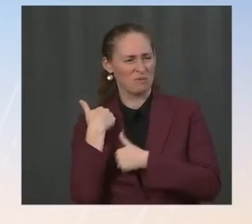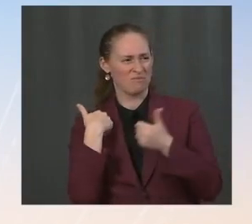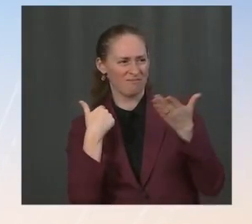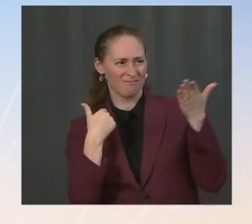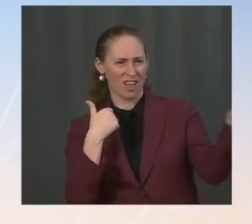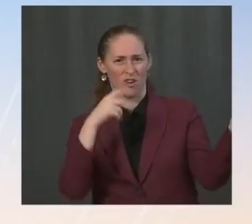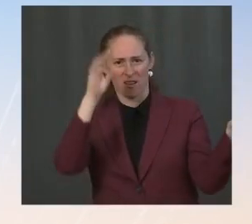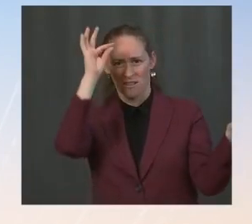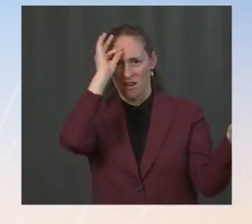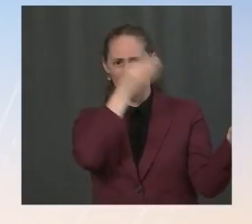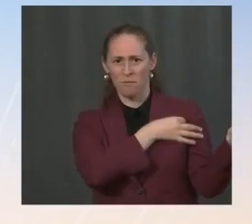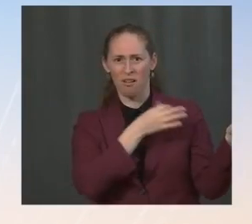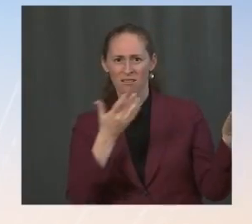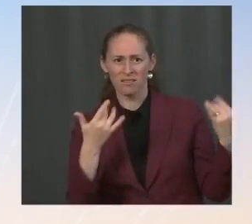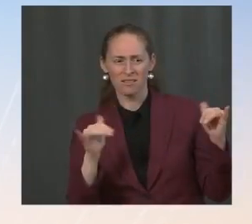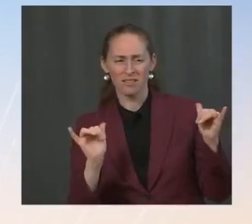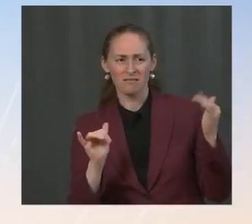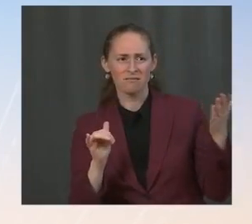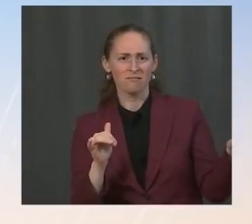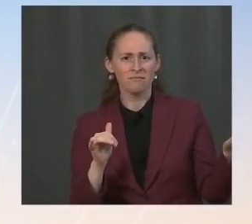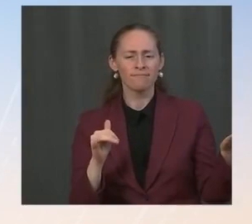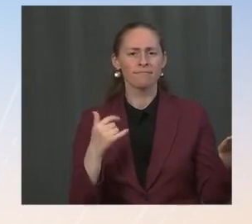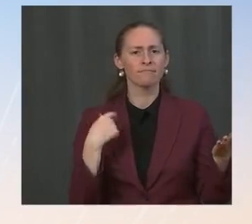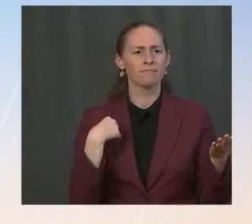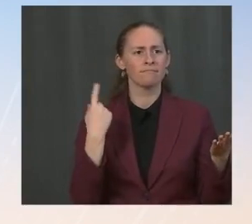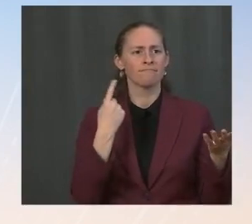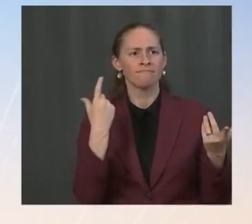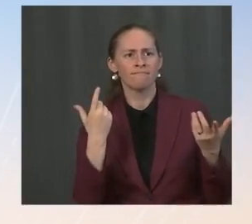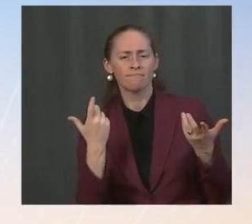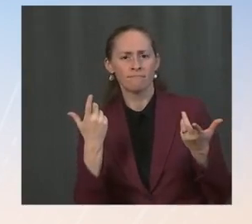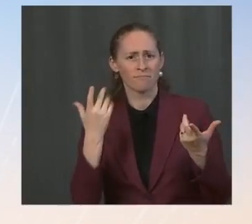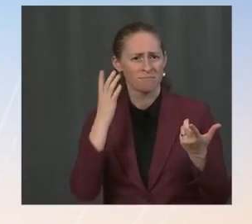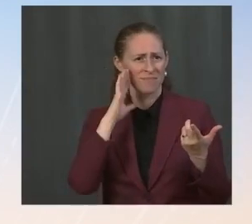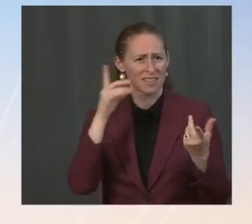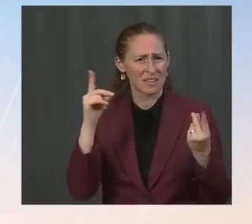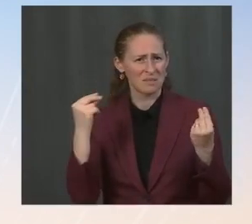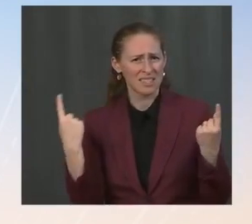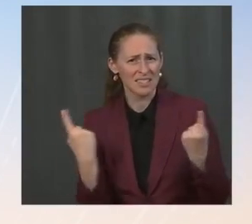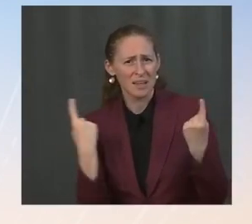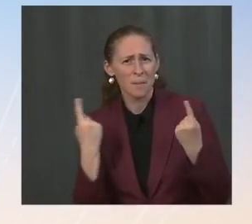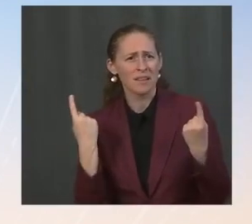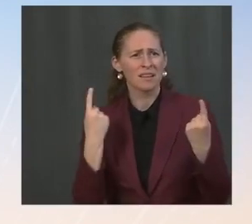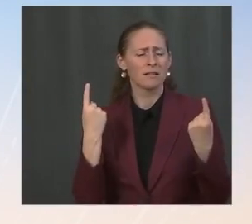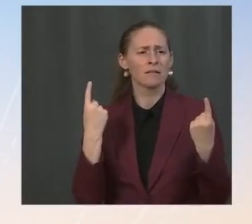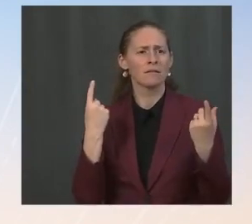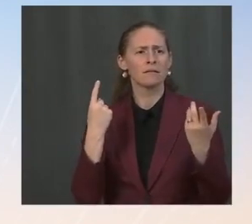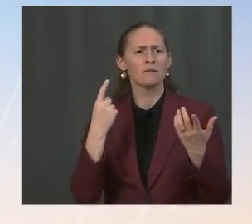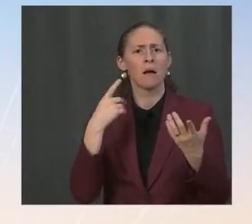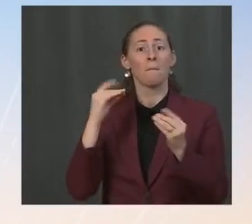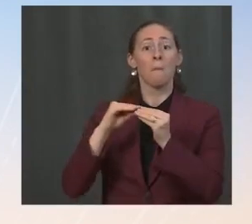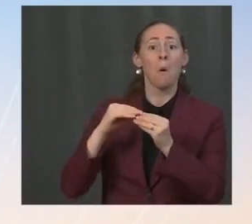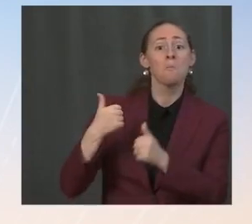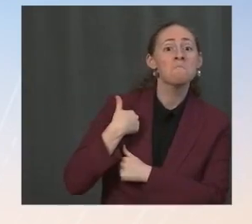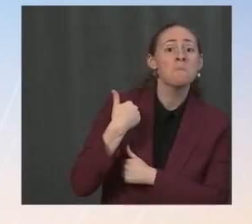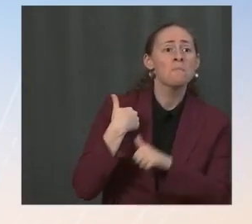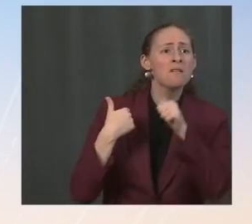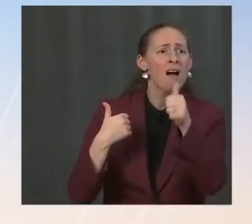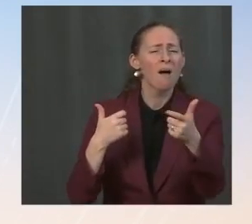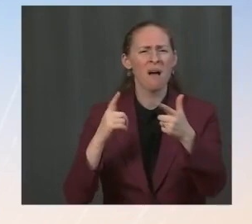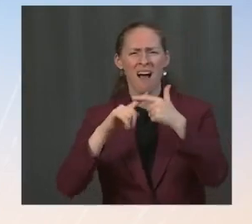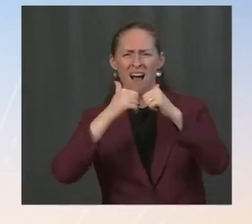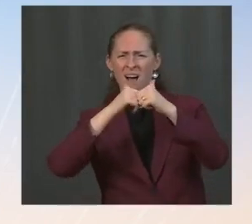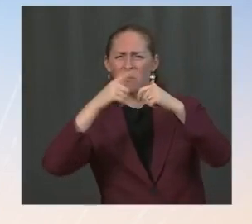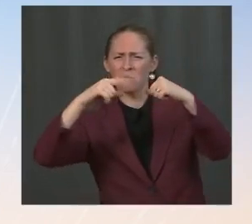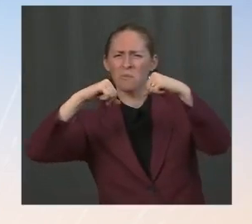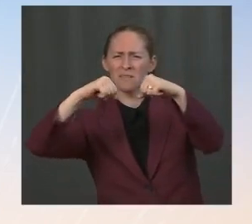any additional precautions that are being taken to protect these troops? Obviously, you're not going to send in additional troops, but are there any sort of other precautions that are being taken?